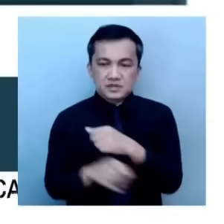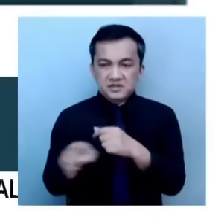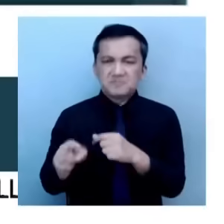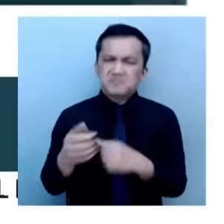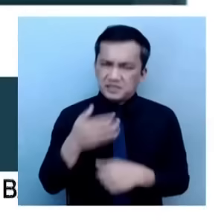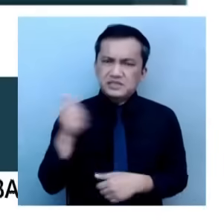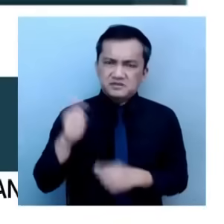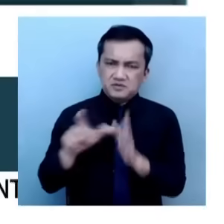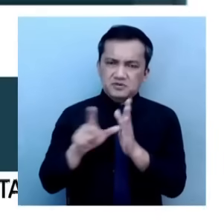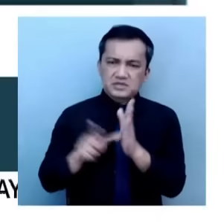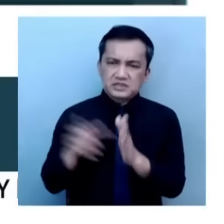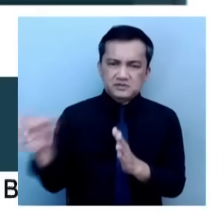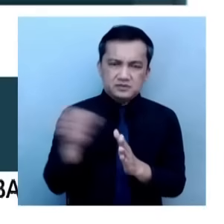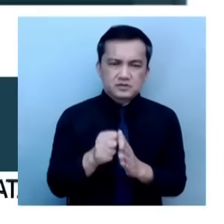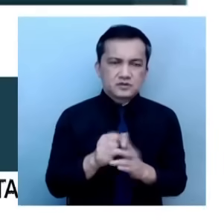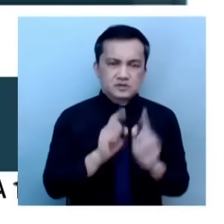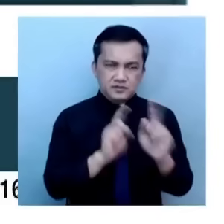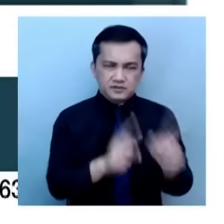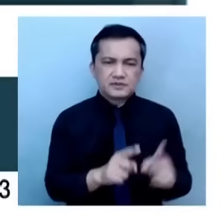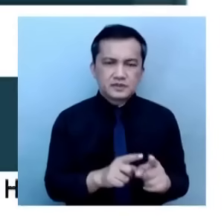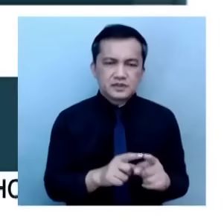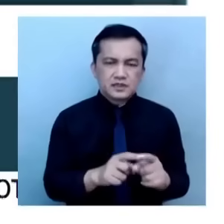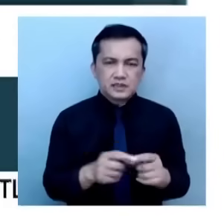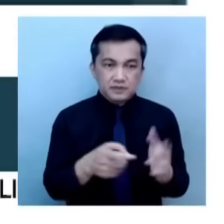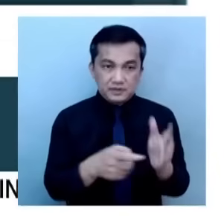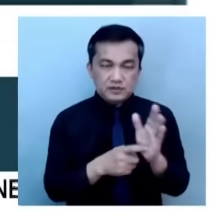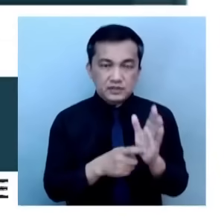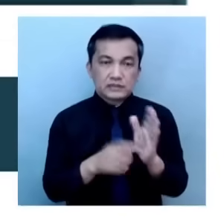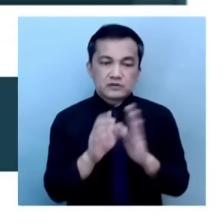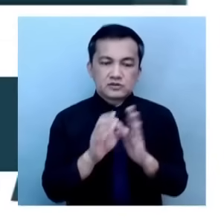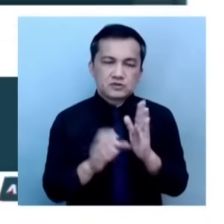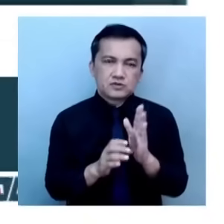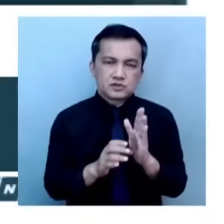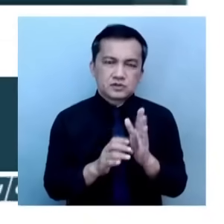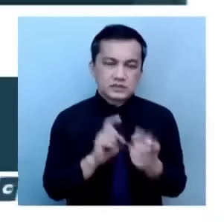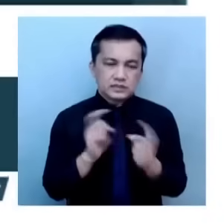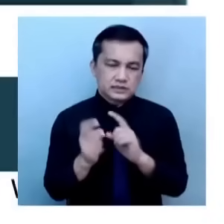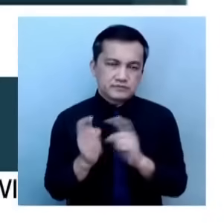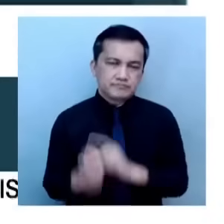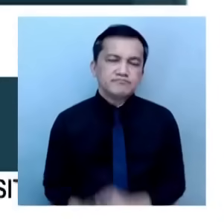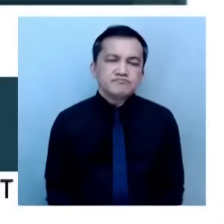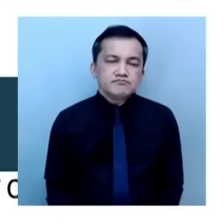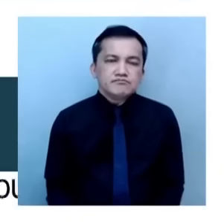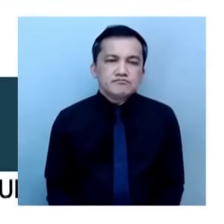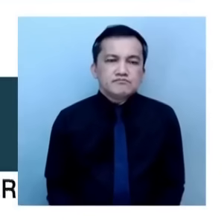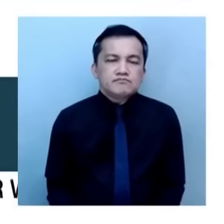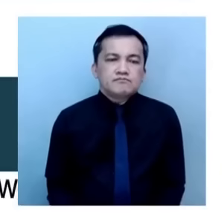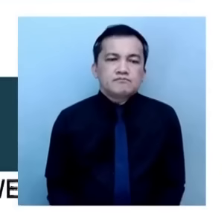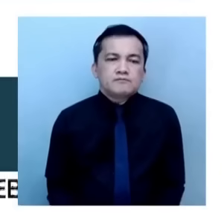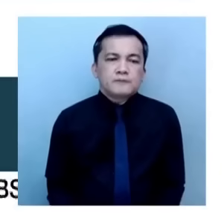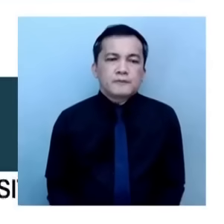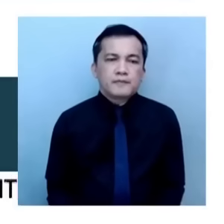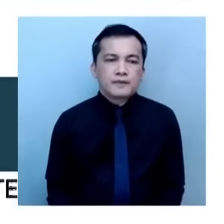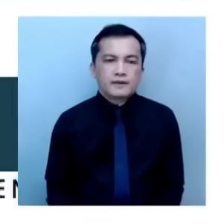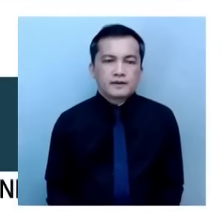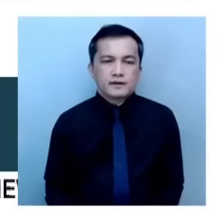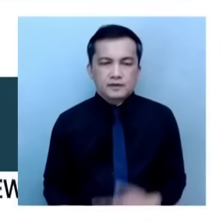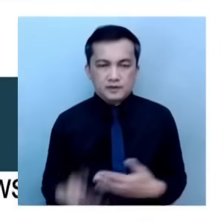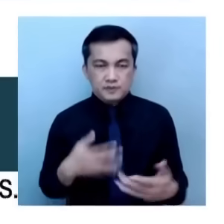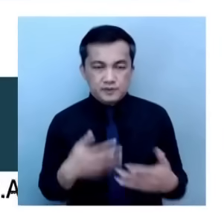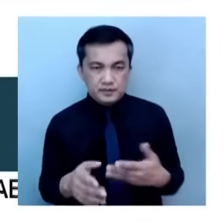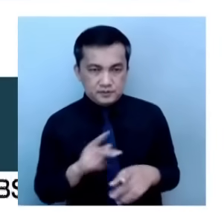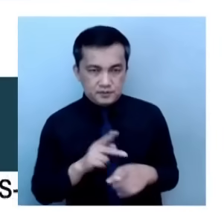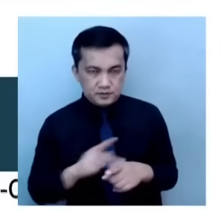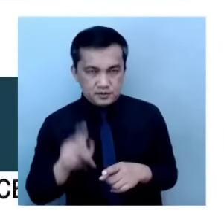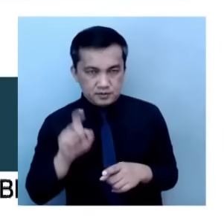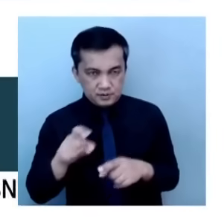if it requires constitutional changes. But even so, Professor, you're going to have to rely on